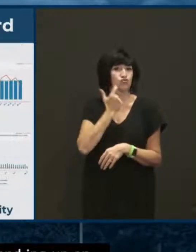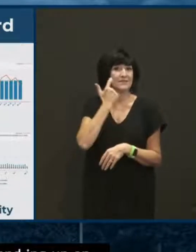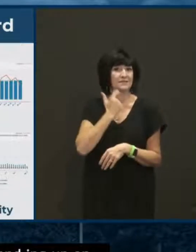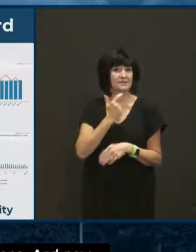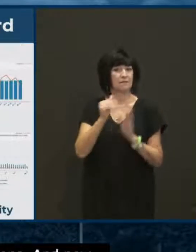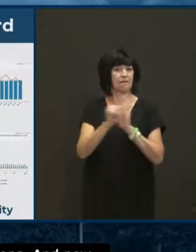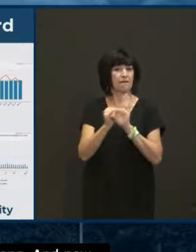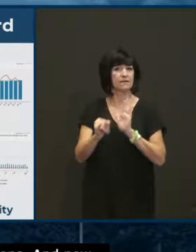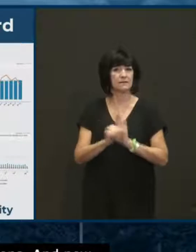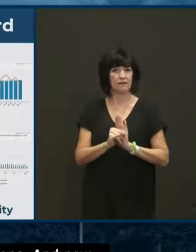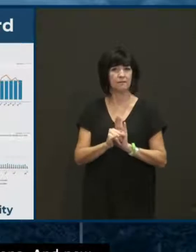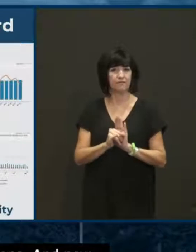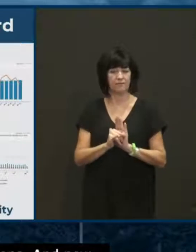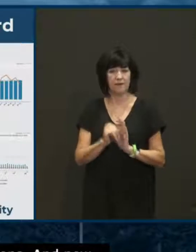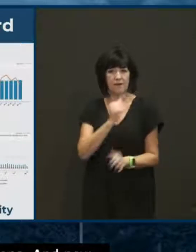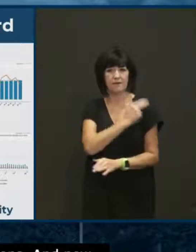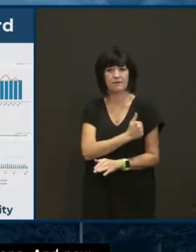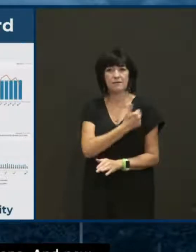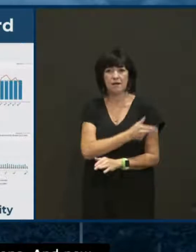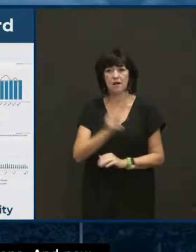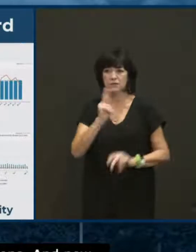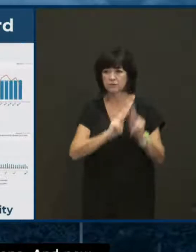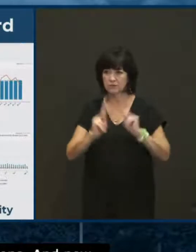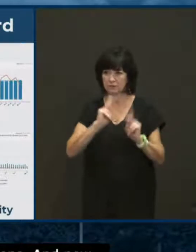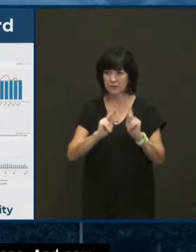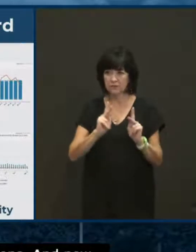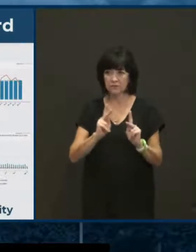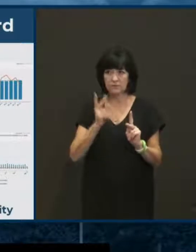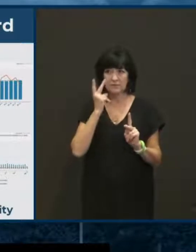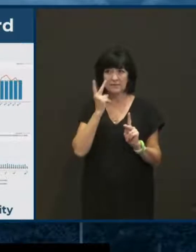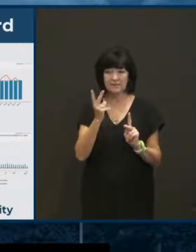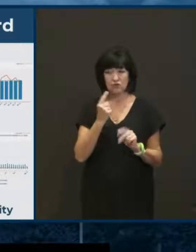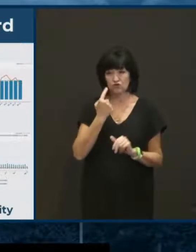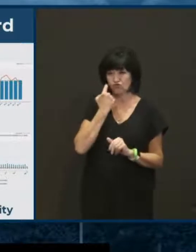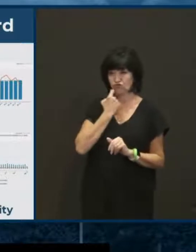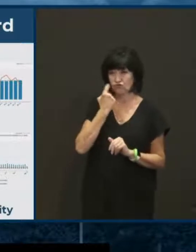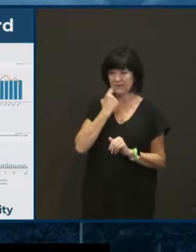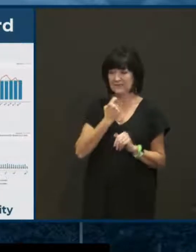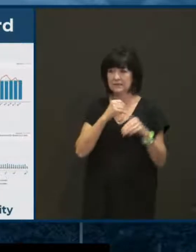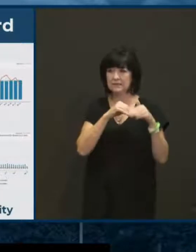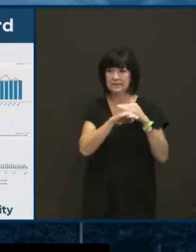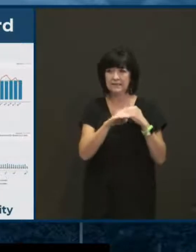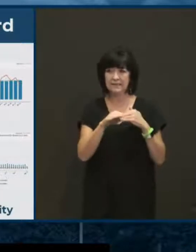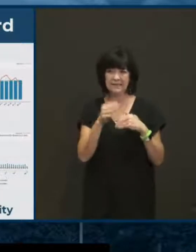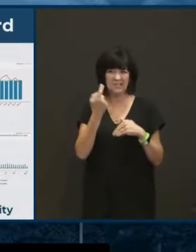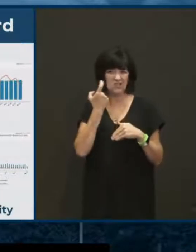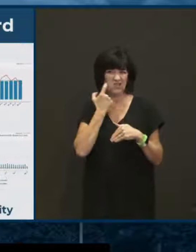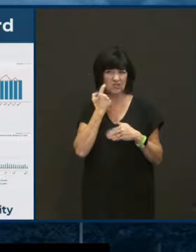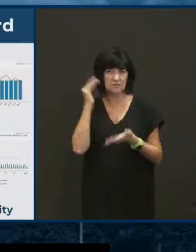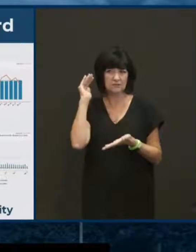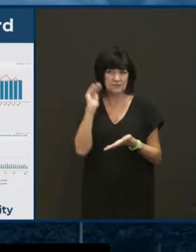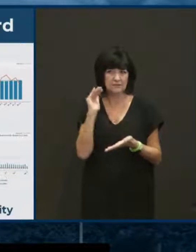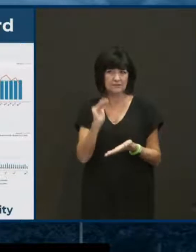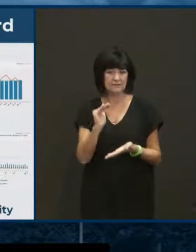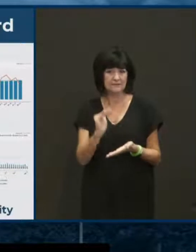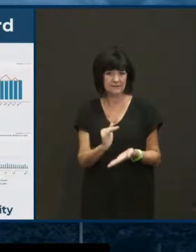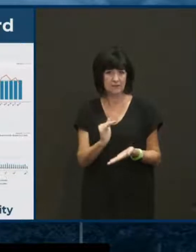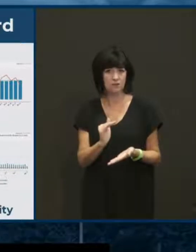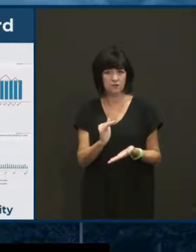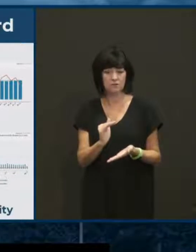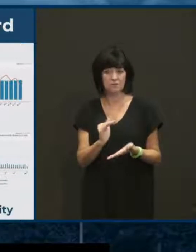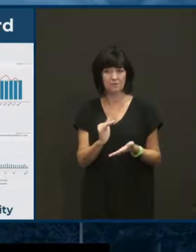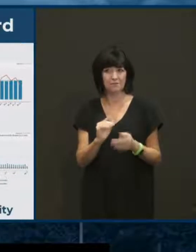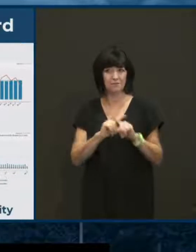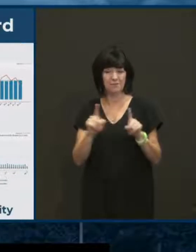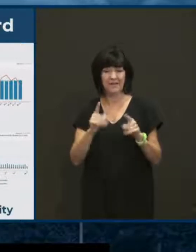admissions. You can see recently it was trending down a little bit, and so since the